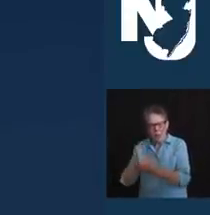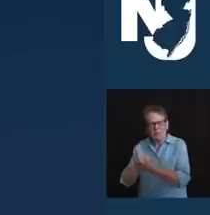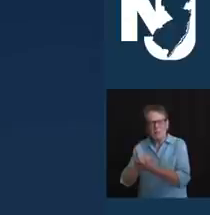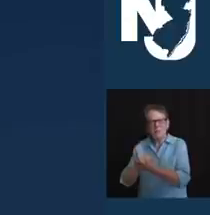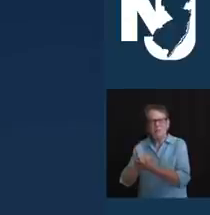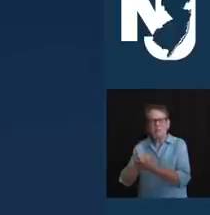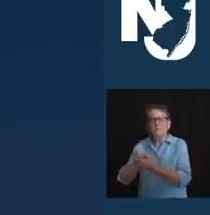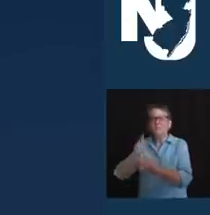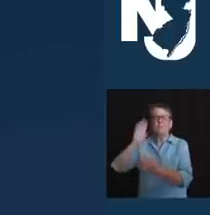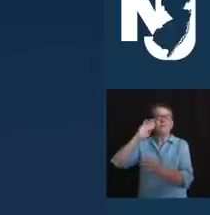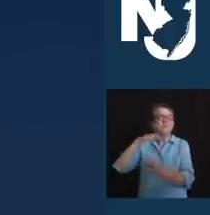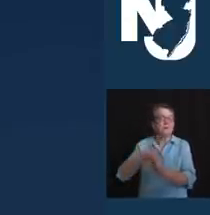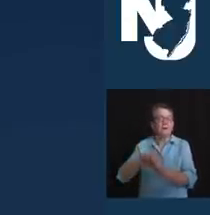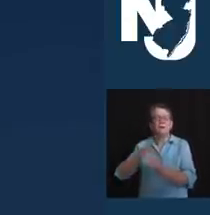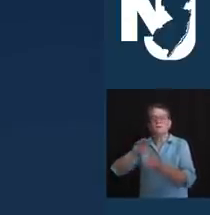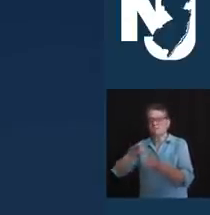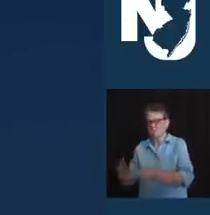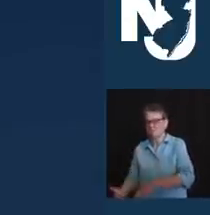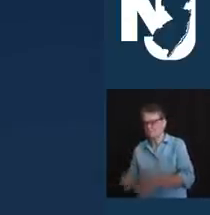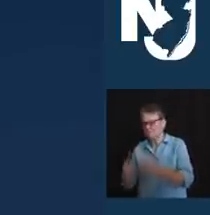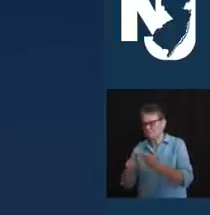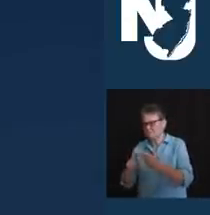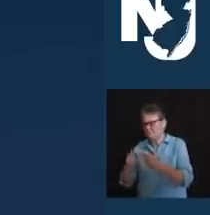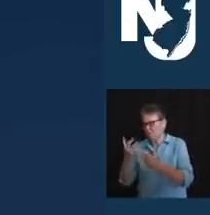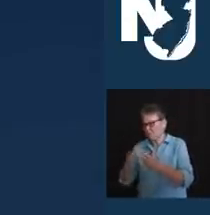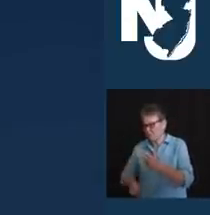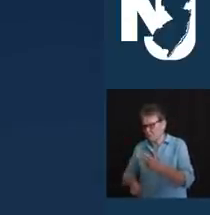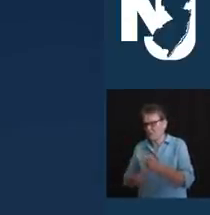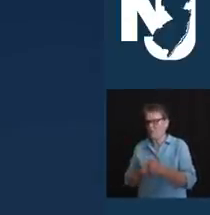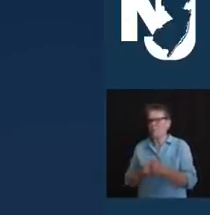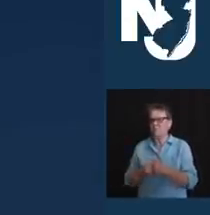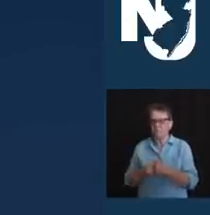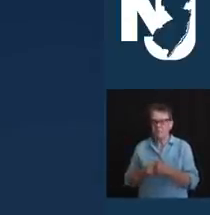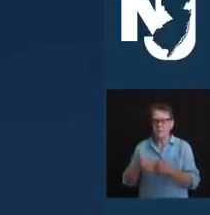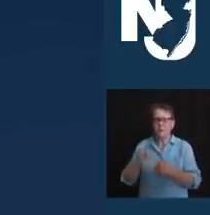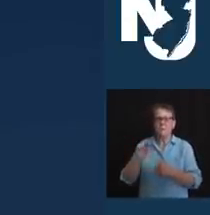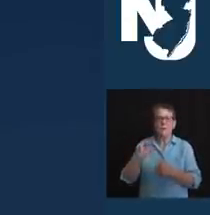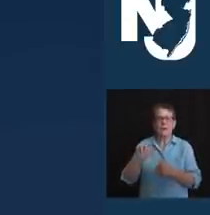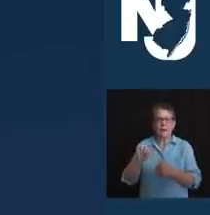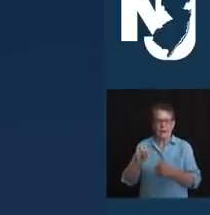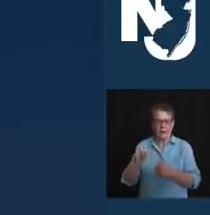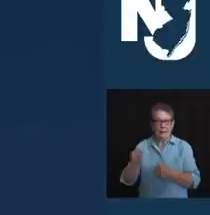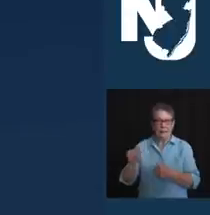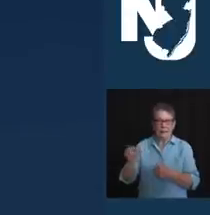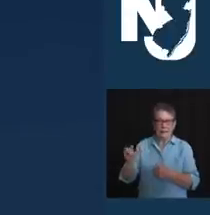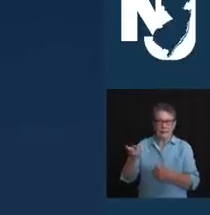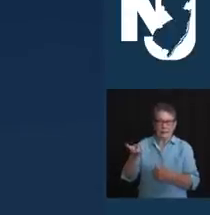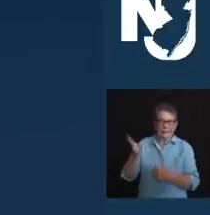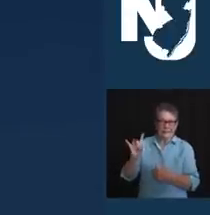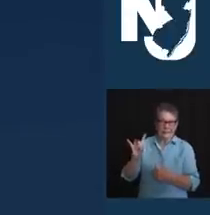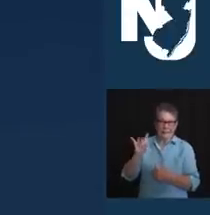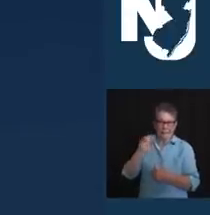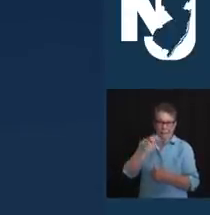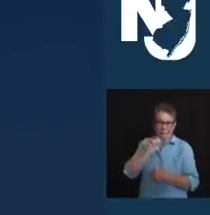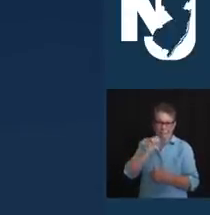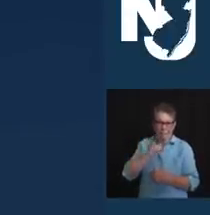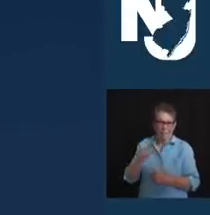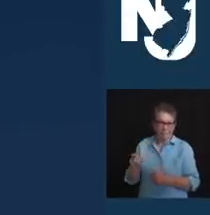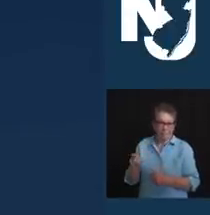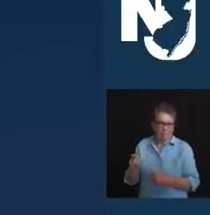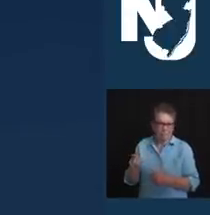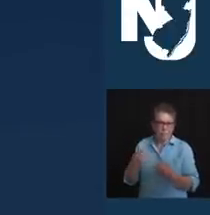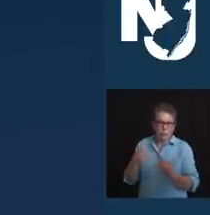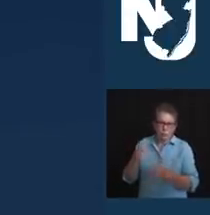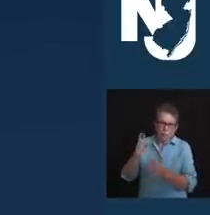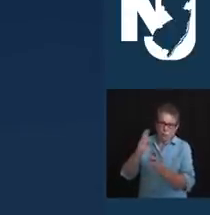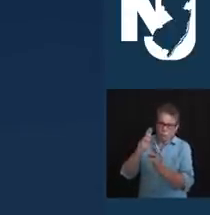Philip. Marianne was 78 years old. We honor all Marianne did throughout her life. May God bless